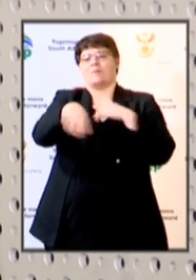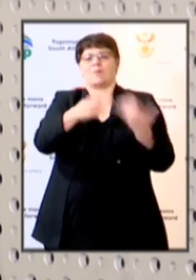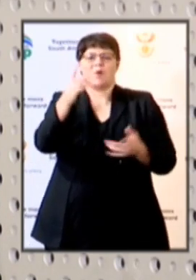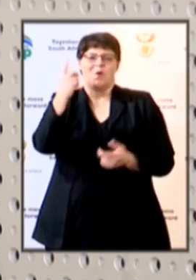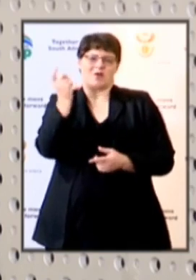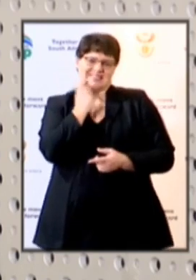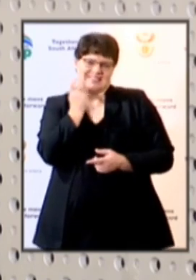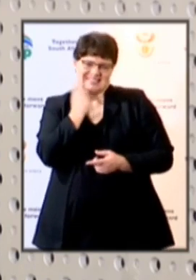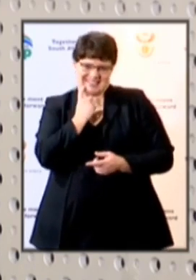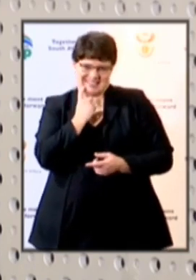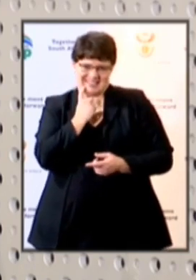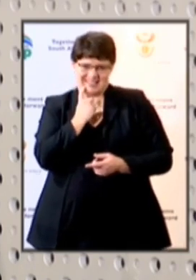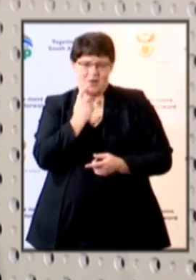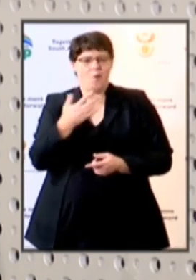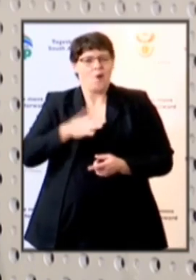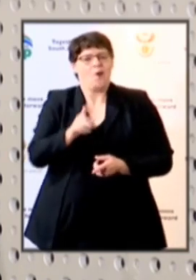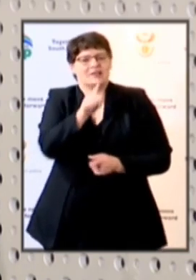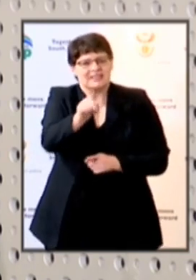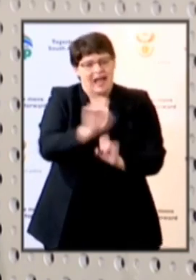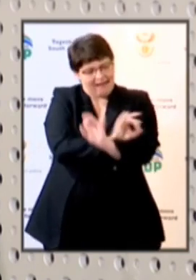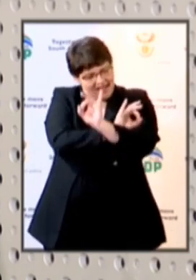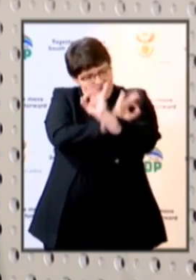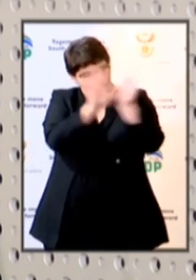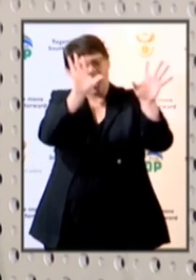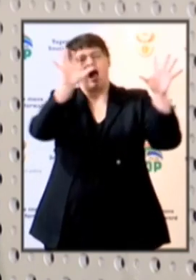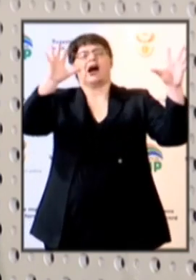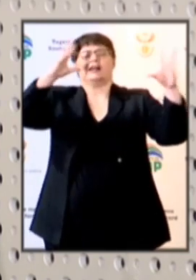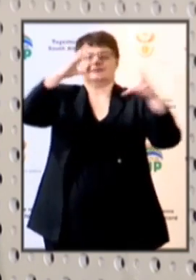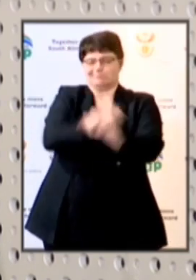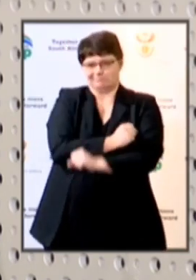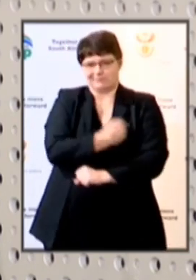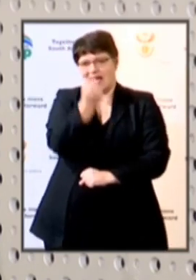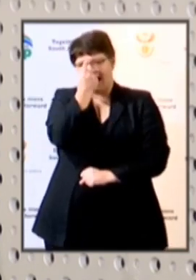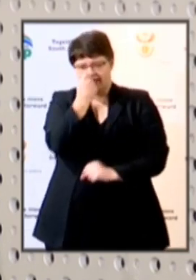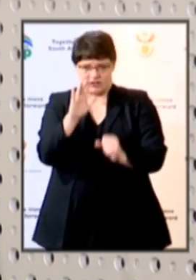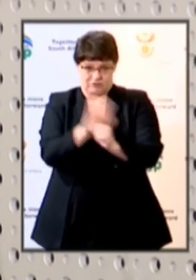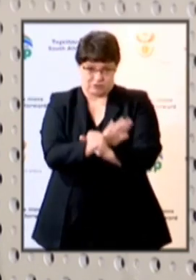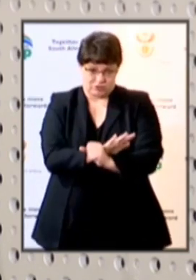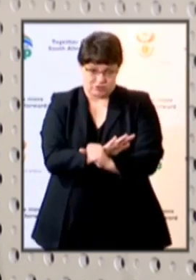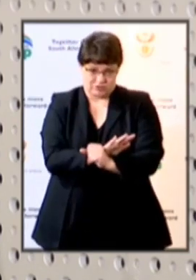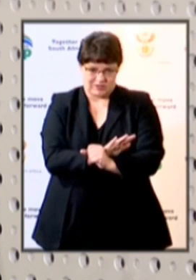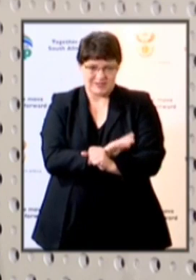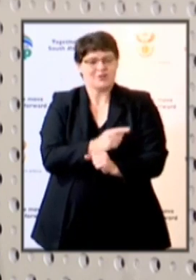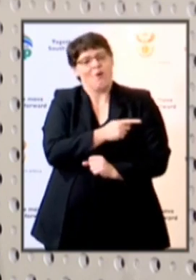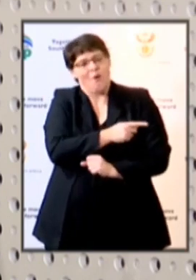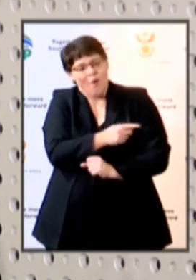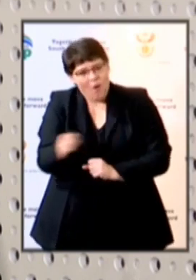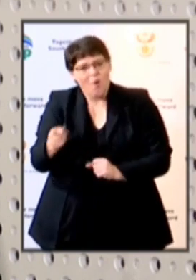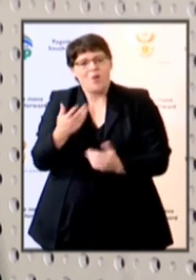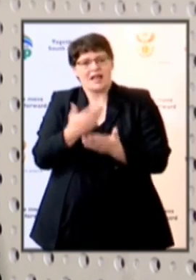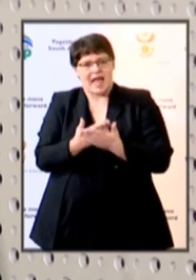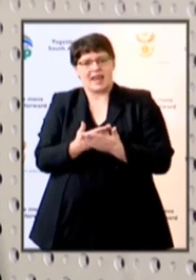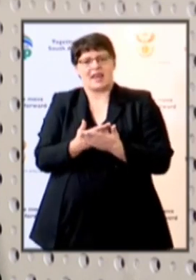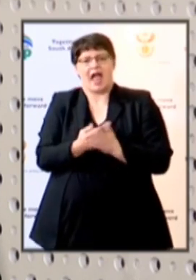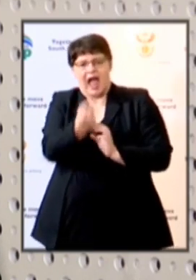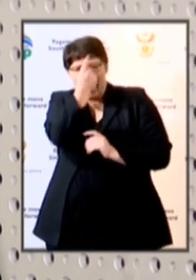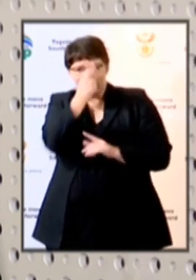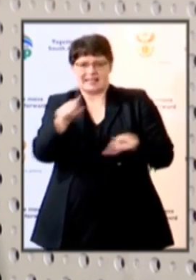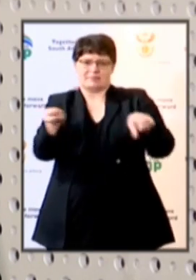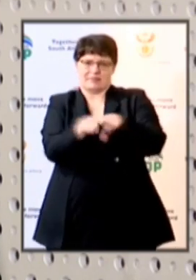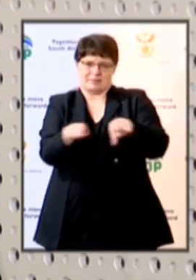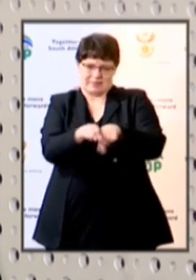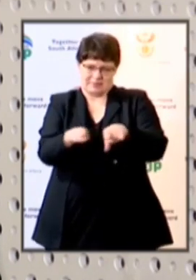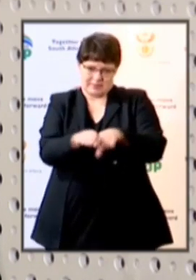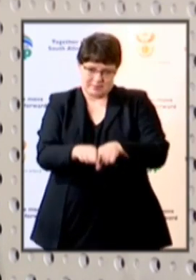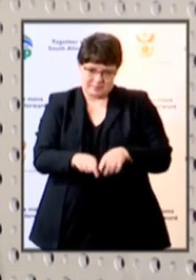in, so that it's clear and it's something that we can all have an equal understanding of